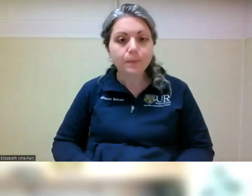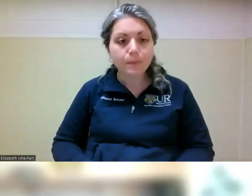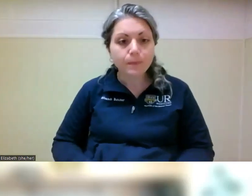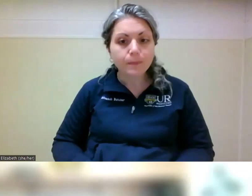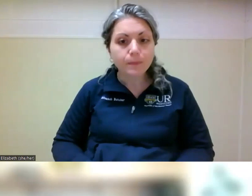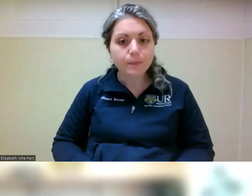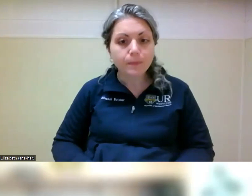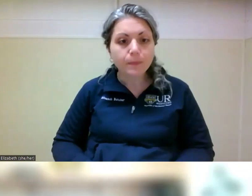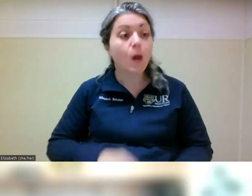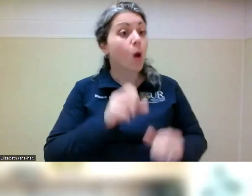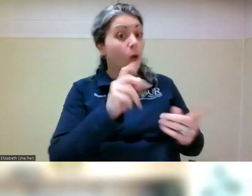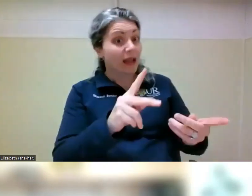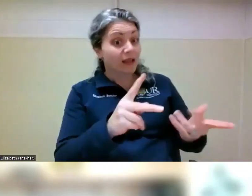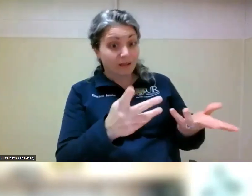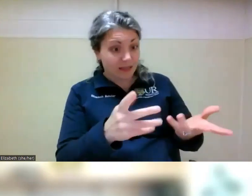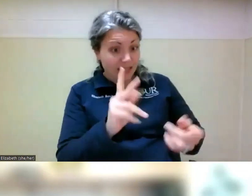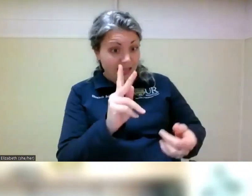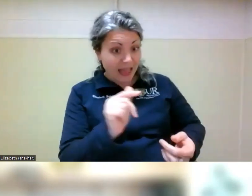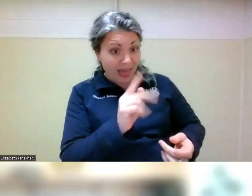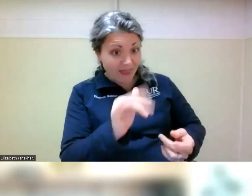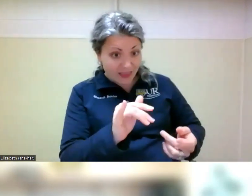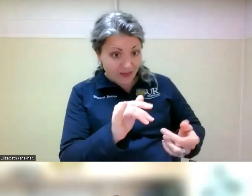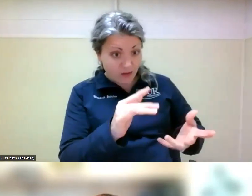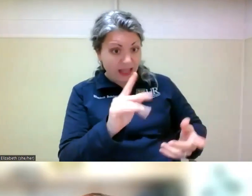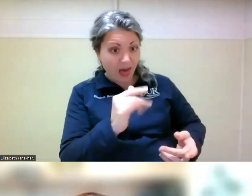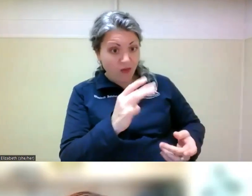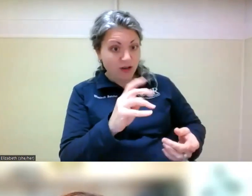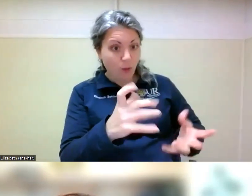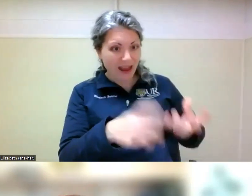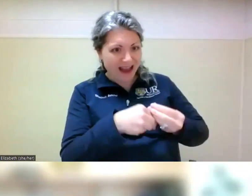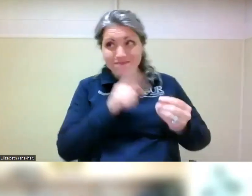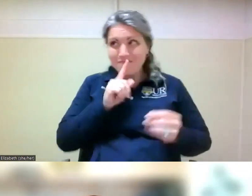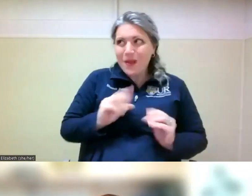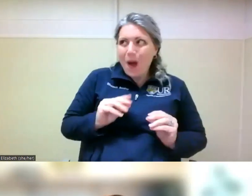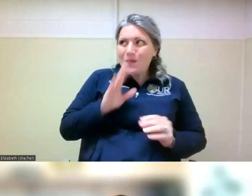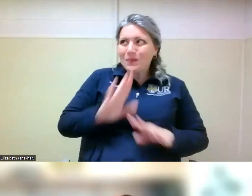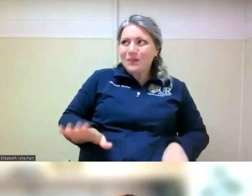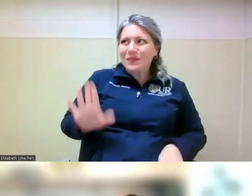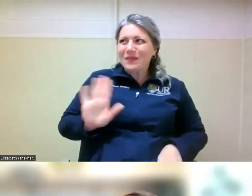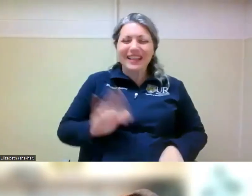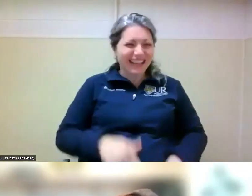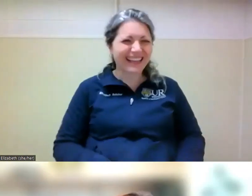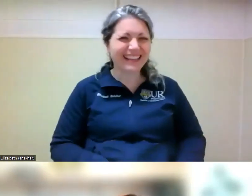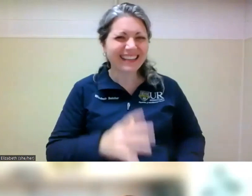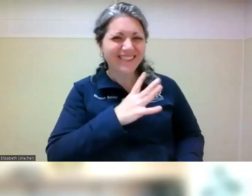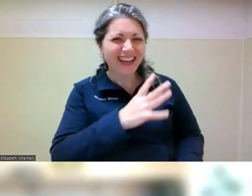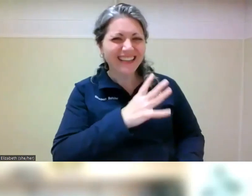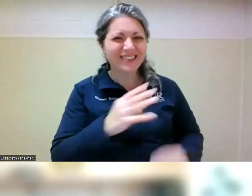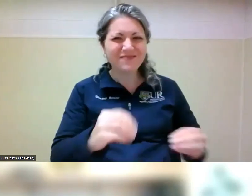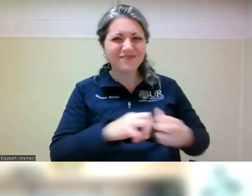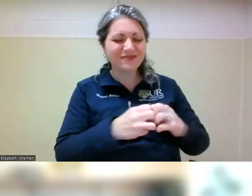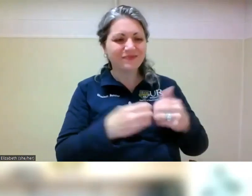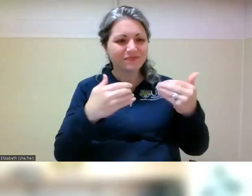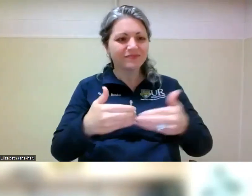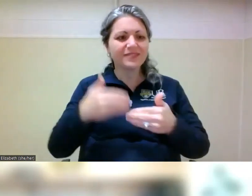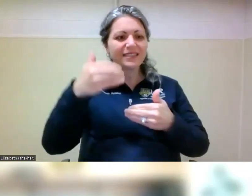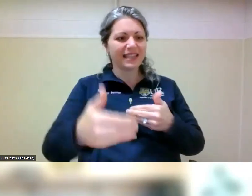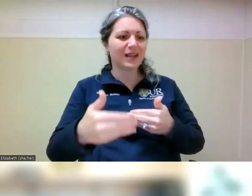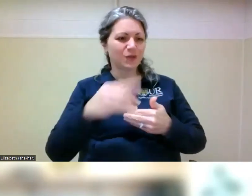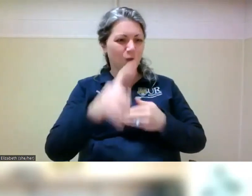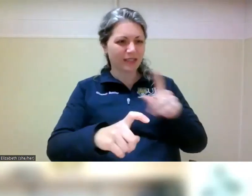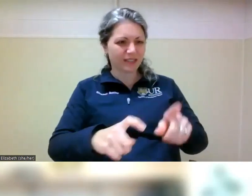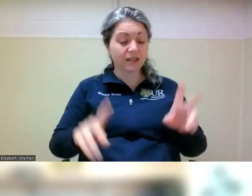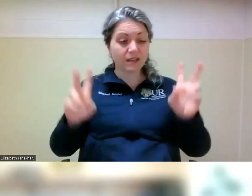All right. Did you want to add anything, Catherine? Oh, no, I'm sorry. No, you're fine. All right. Next question.